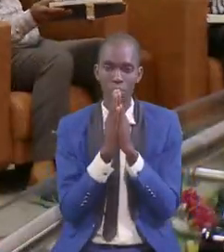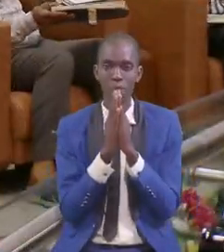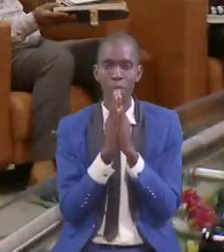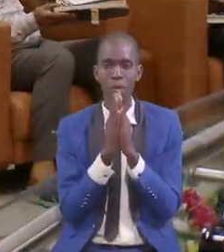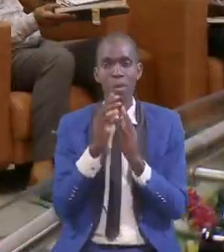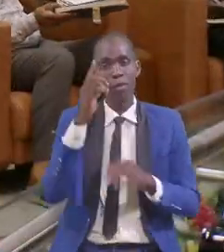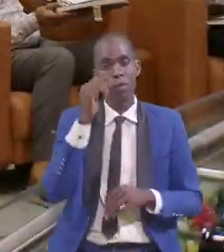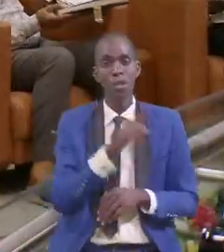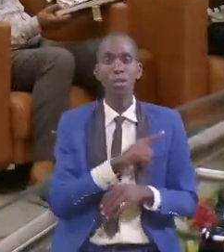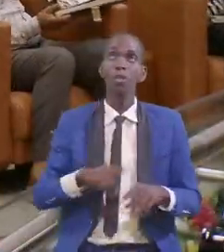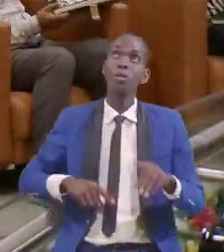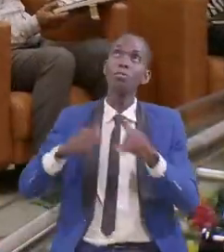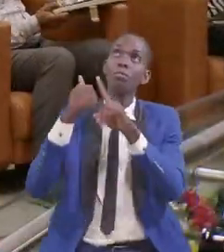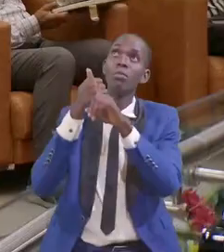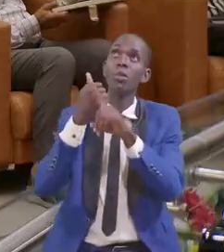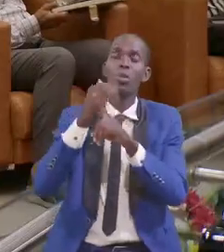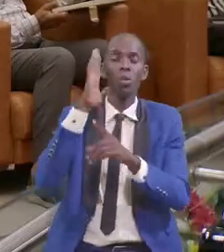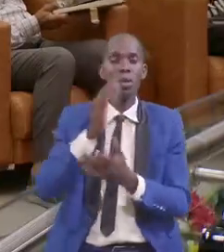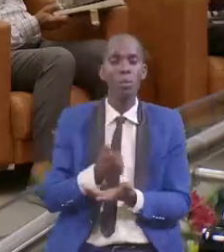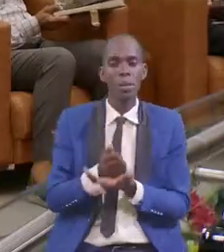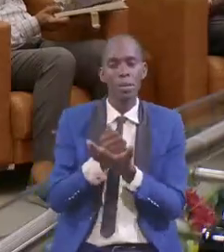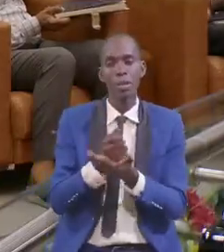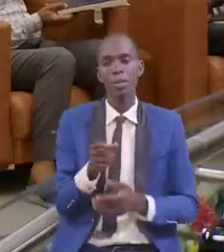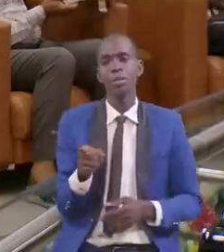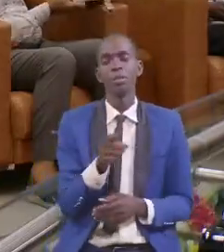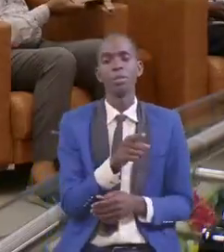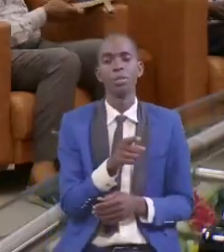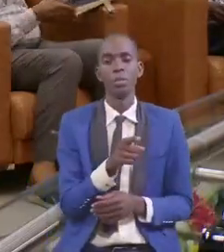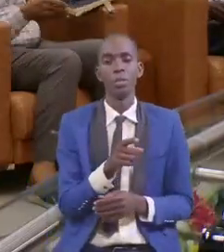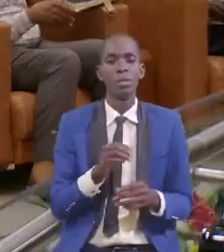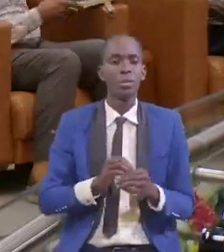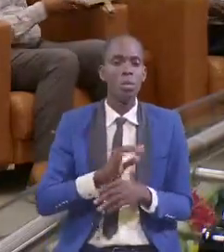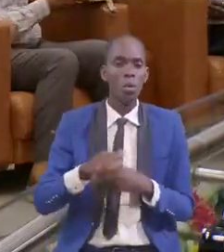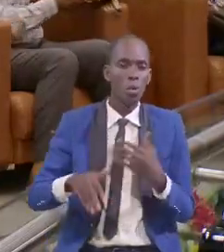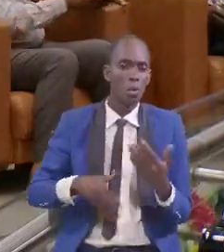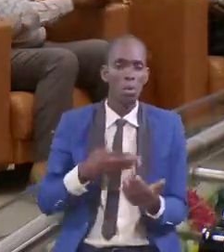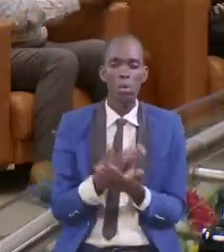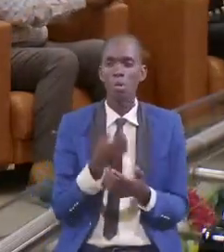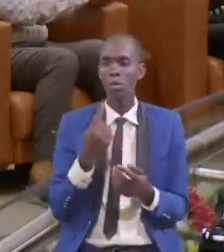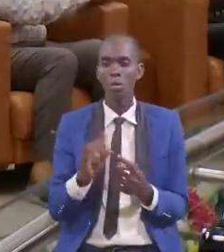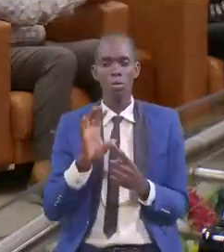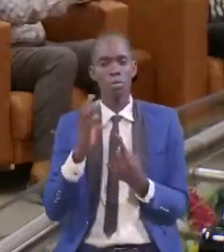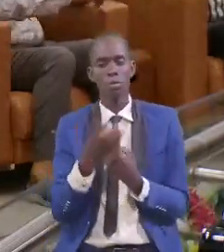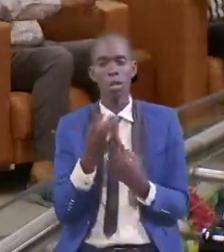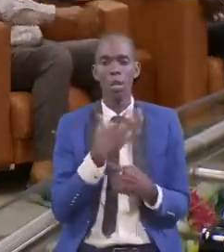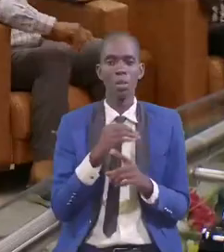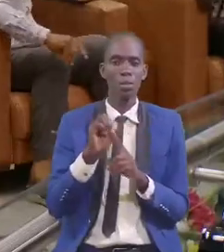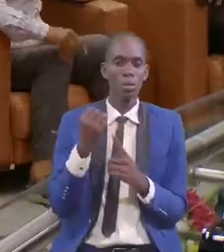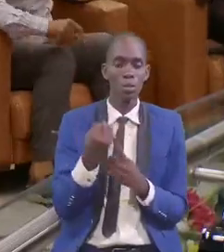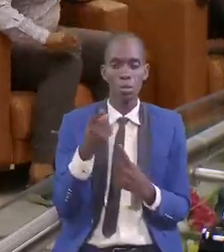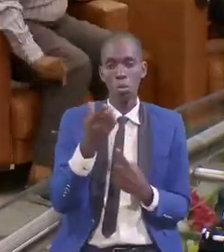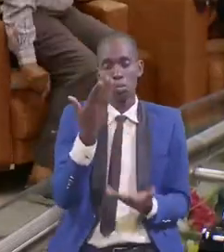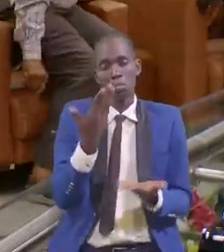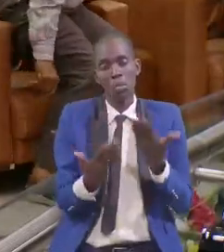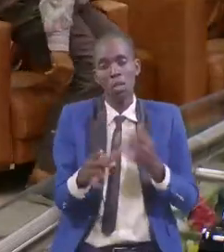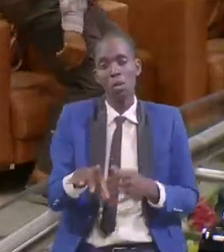Lord himself will help you in all the circumstances and situations you might